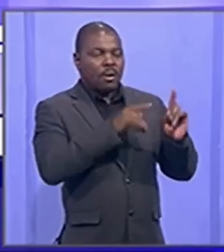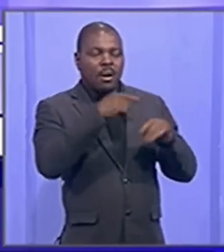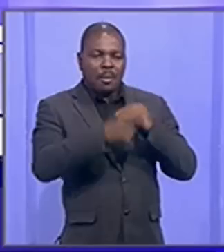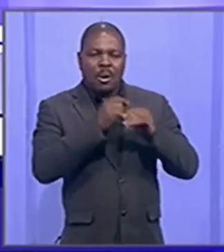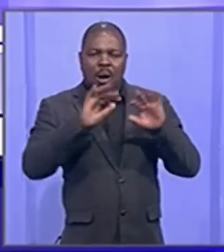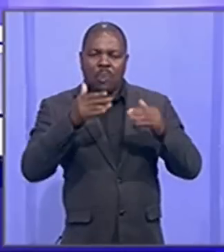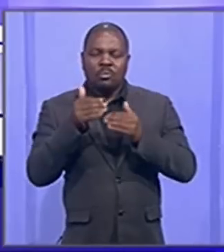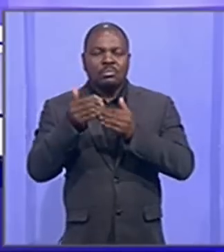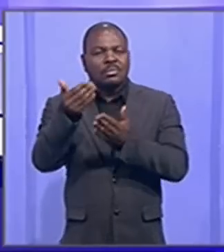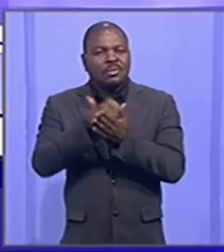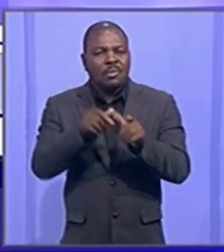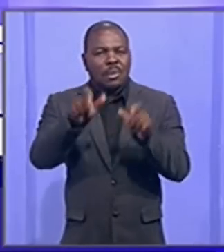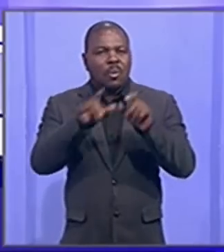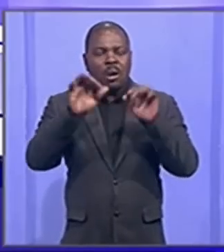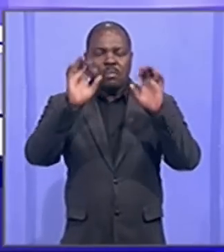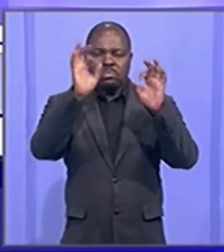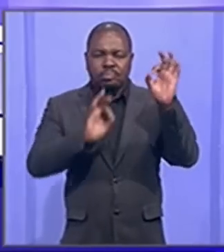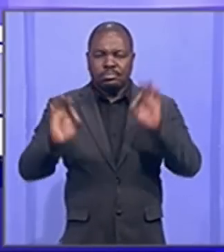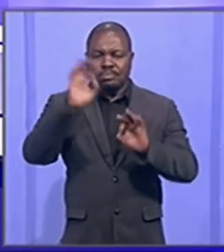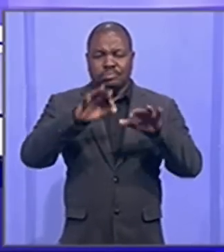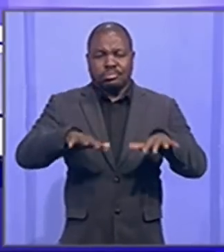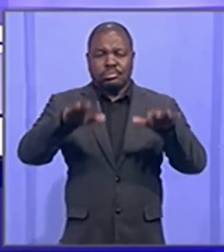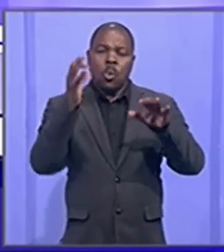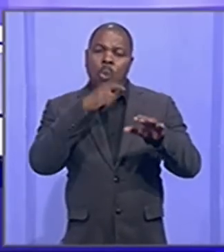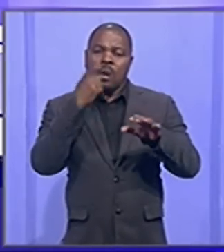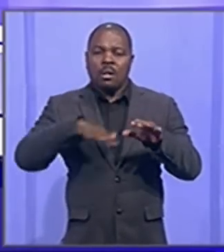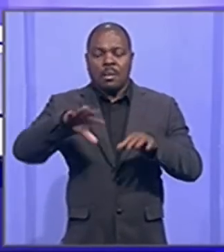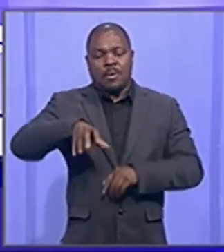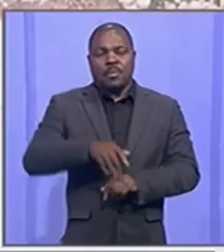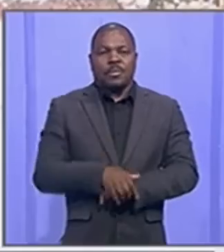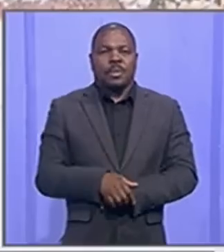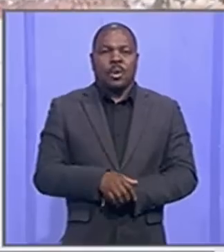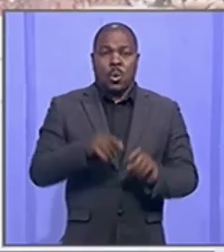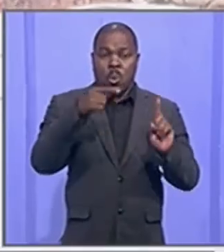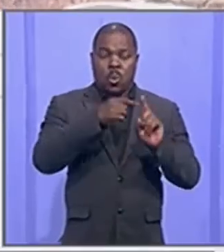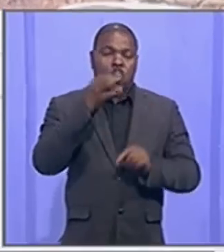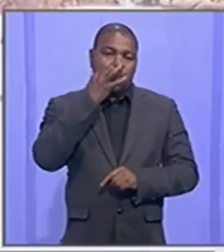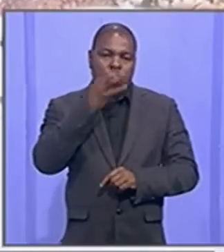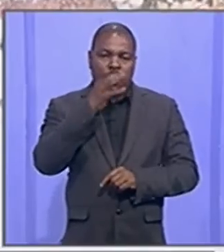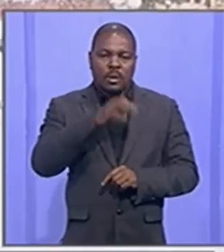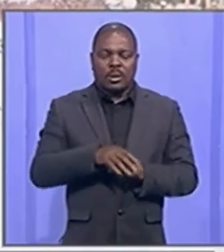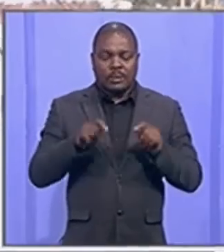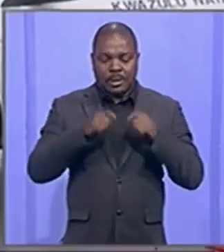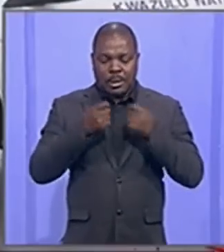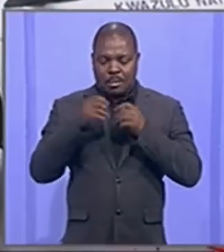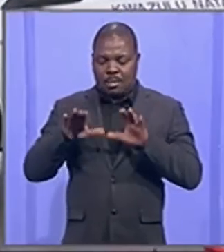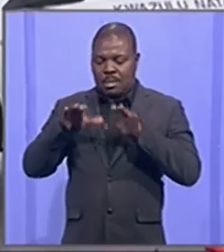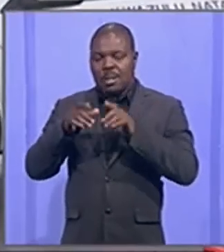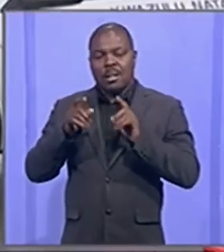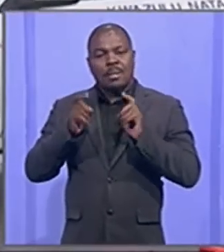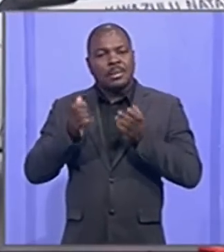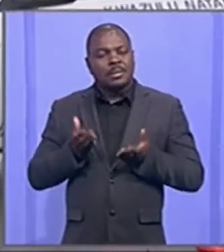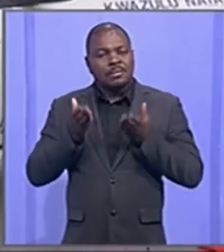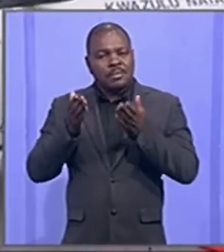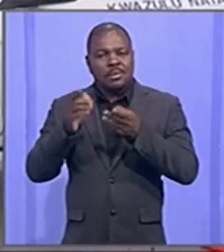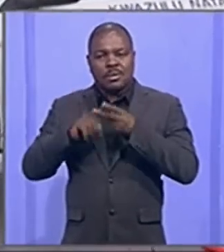kimollo go latela lehlwa leo le aparetšego province. O boletše ge sehlopha sa go upša ke ba tša thušo ya pele ba